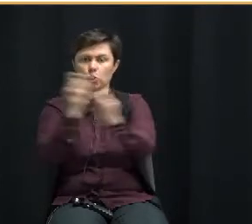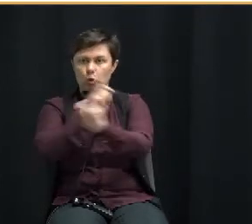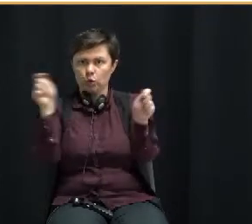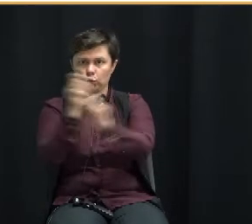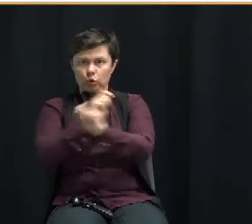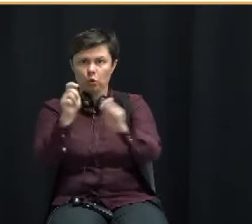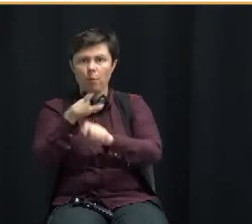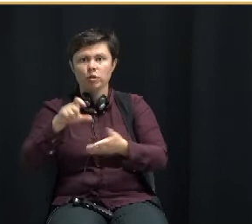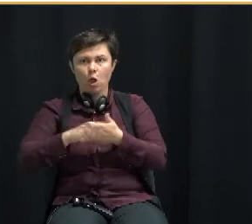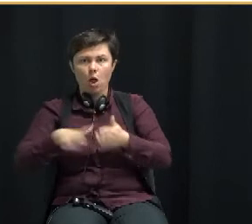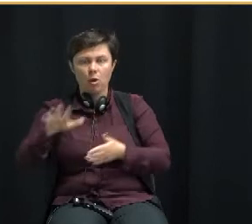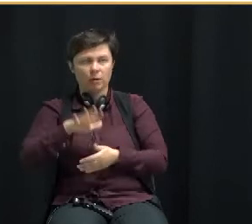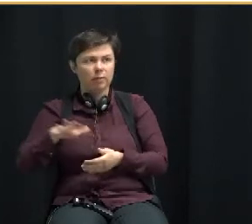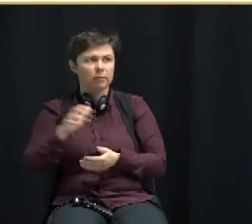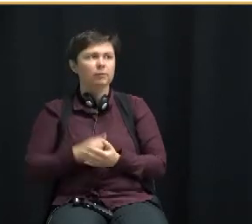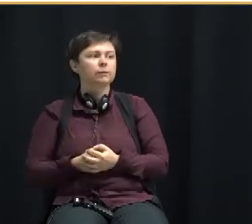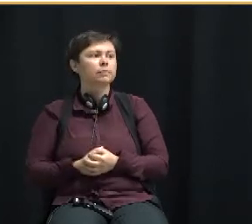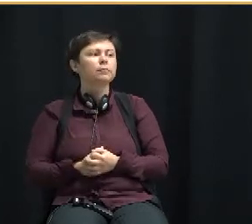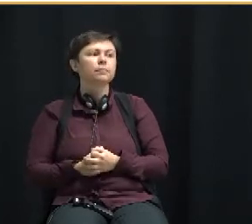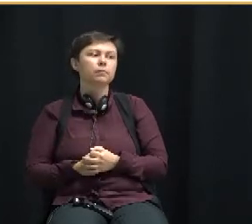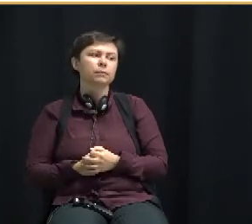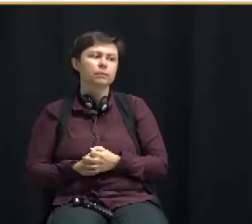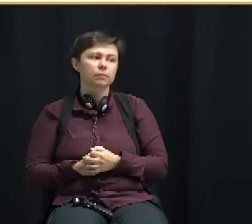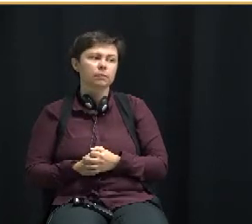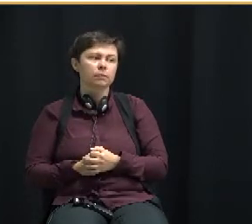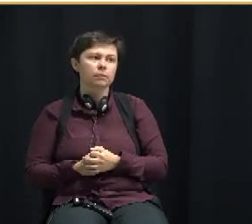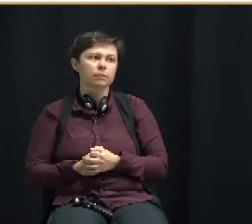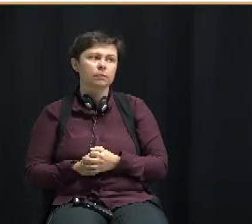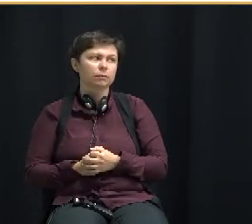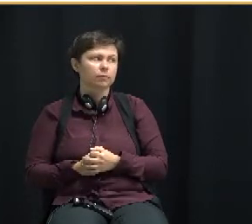everyone, as well as public transport.